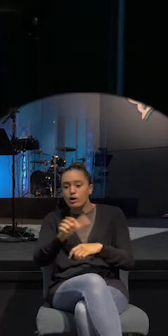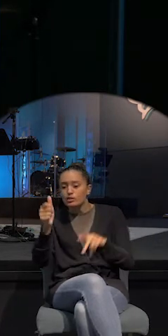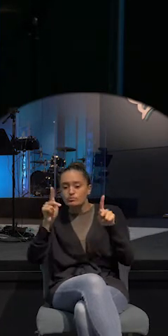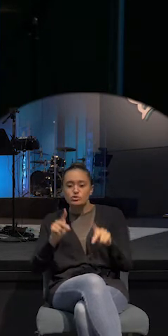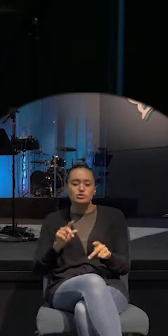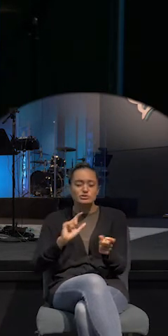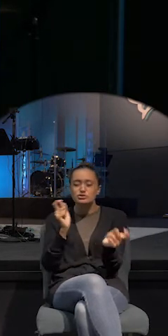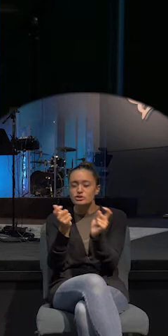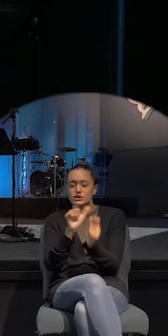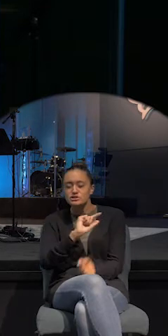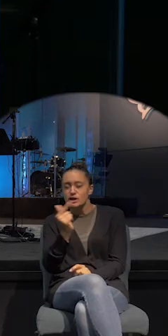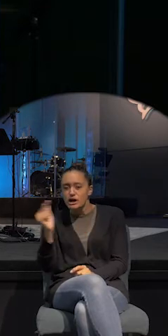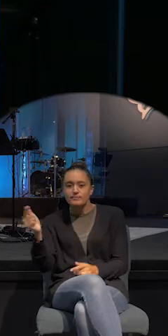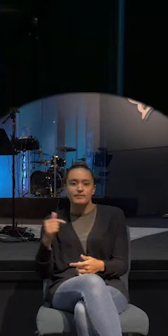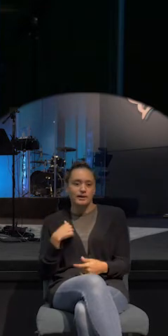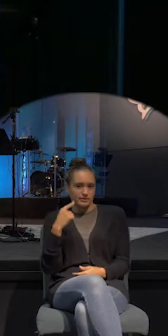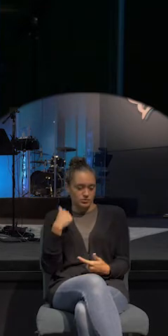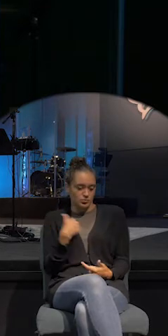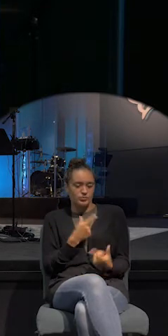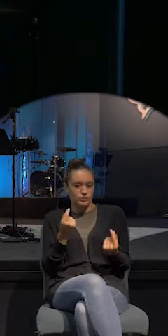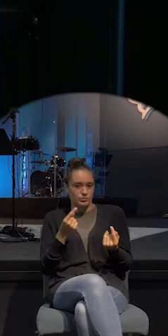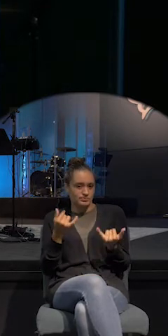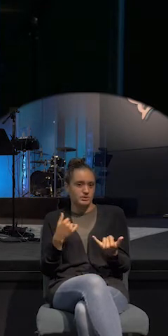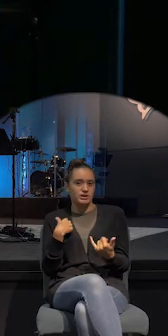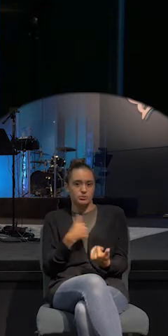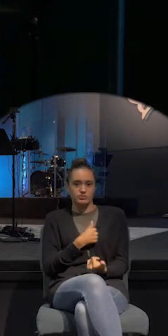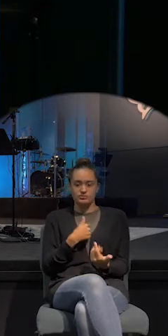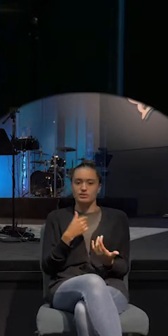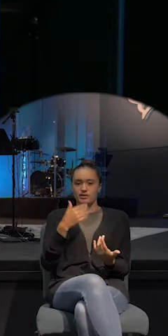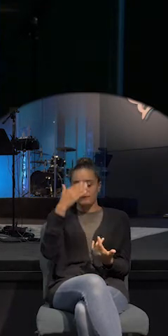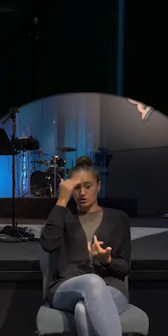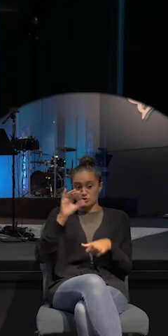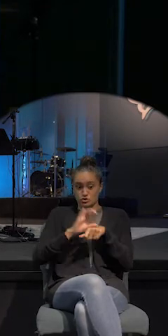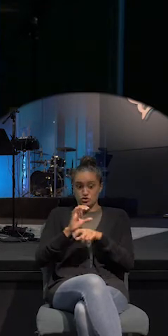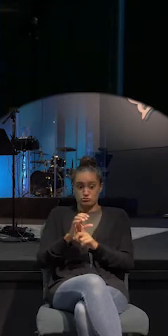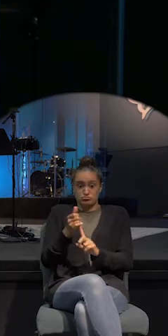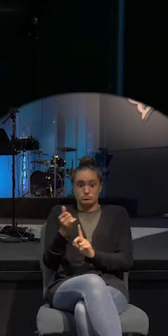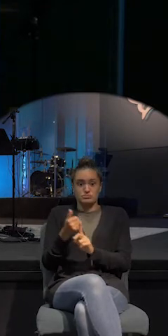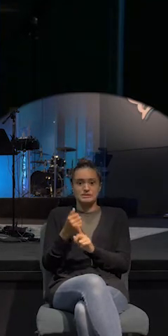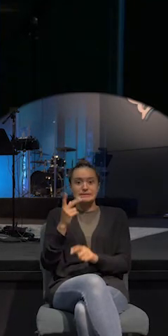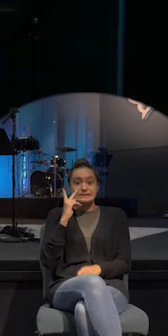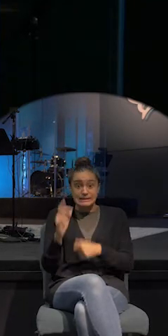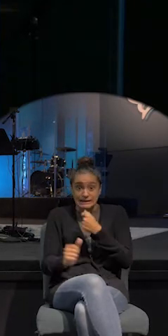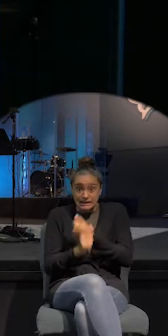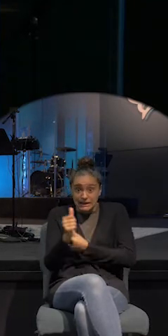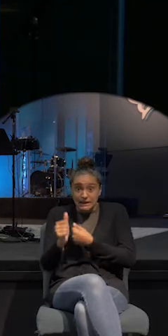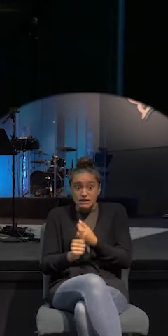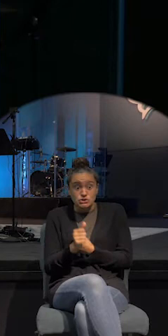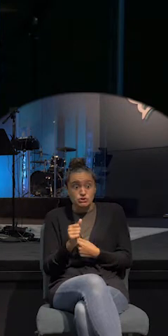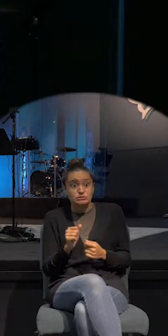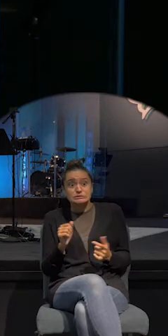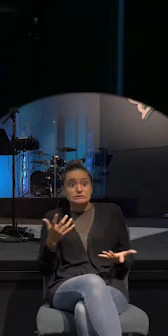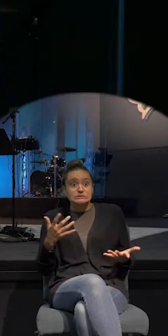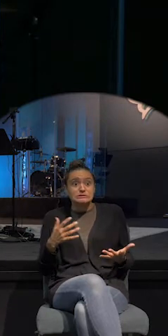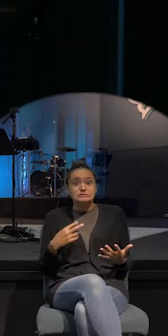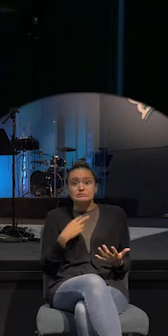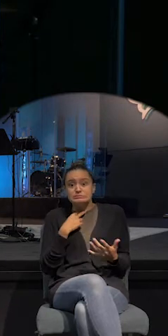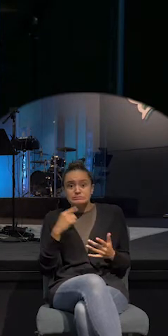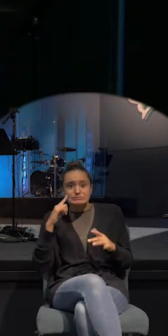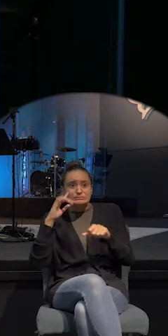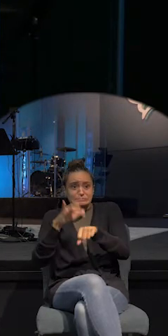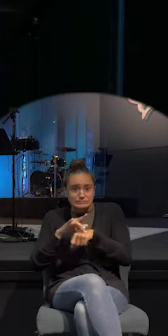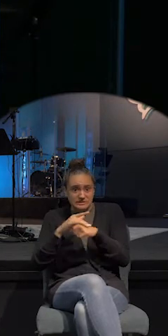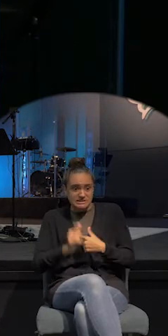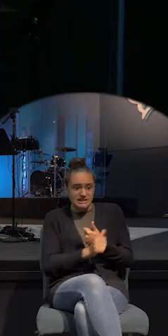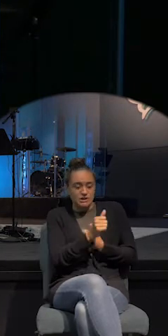done today, and I'll say this quickly, is that we have forgotten that. And the church, by and large, seeing the danger, has gotten caught up so much with the danger that